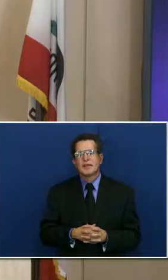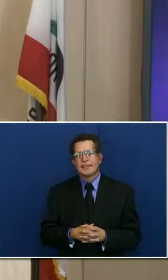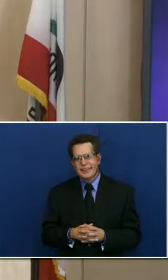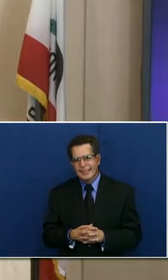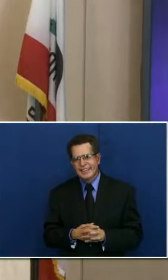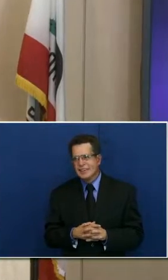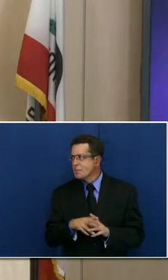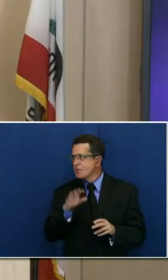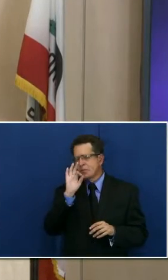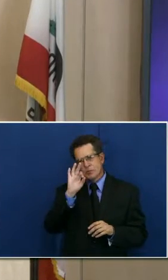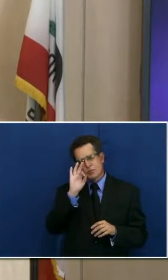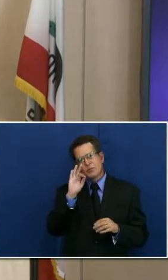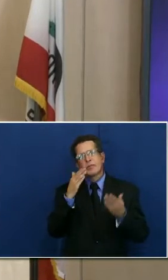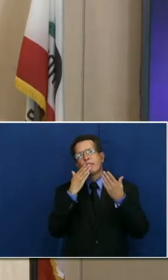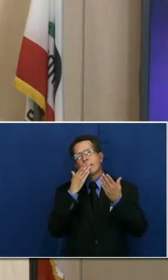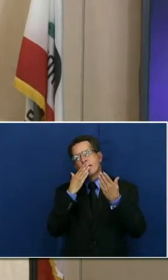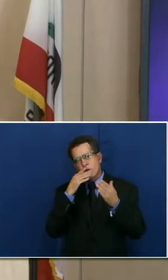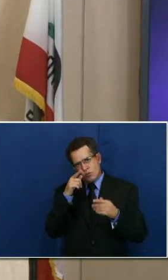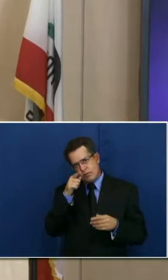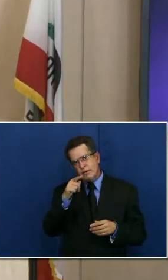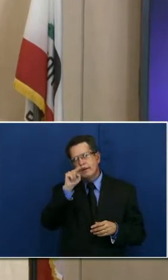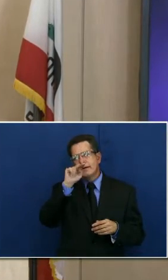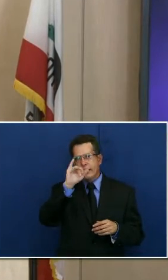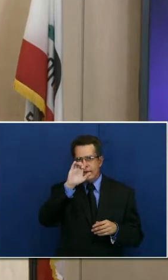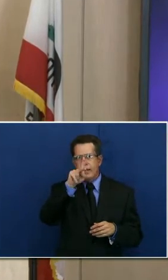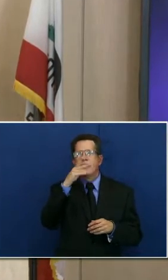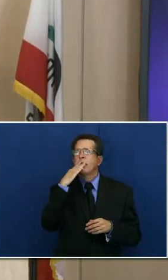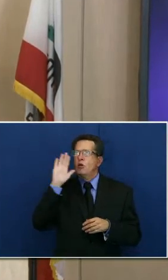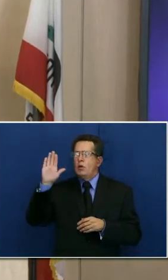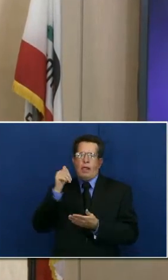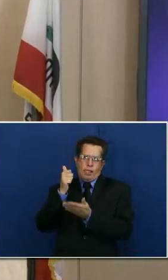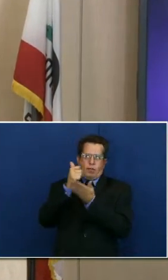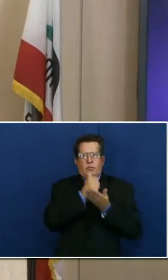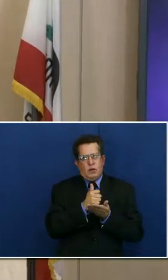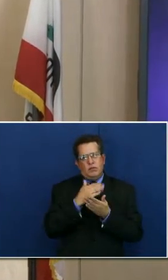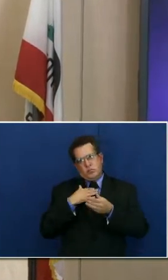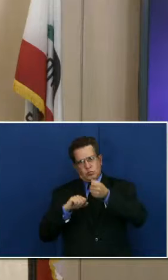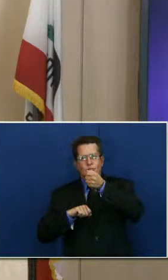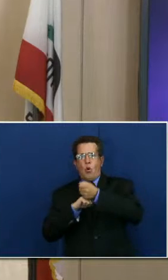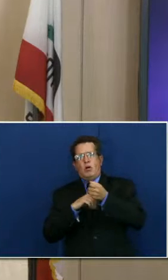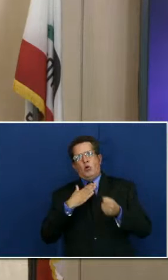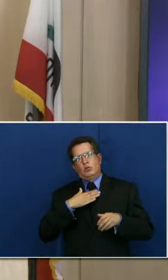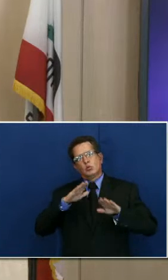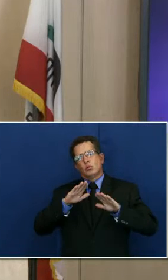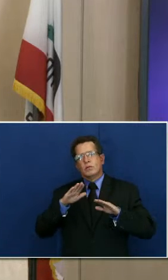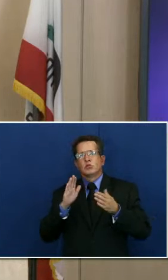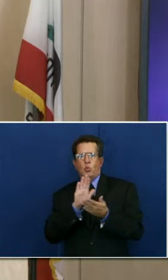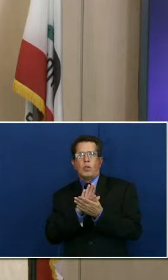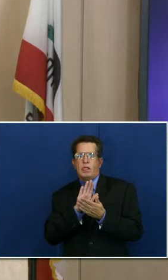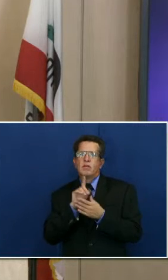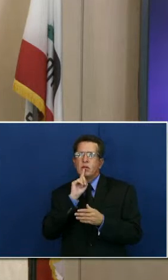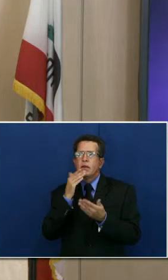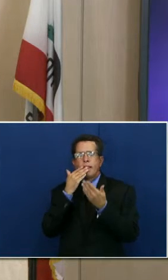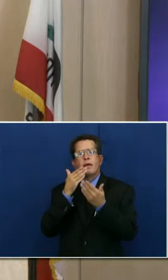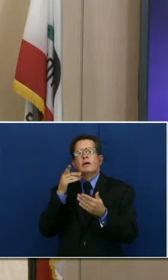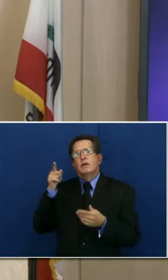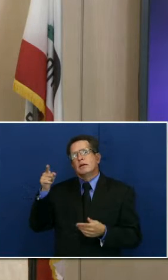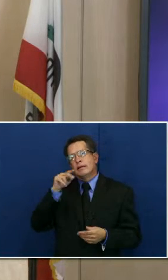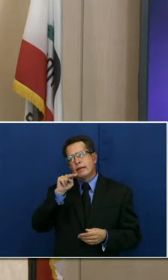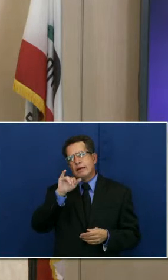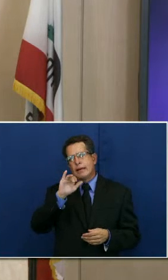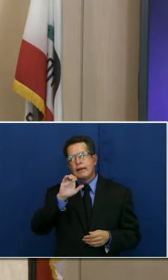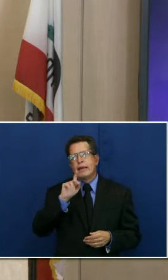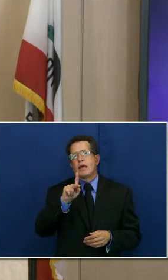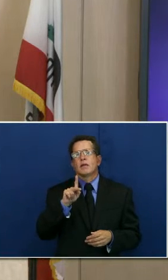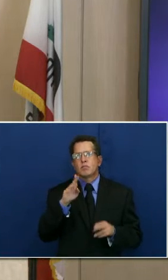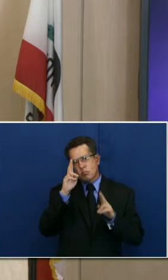Thank you, Nick, and thanks again for your partnership and work that you're doing to support our schools. As Nick had mentioned,